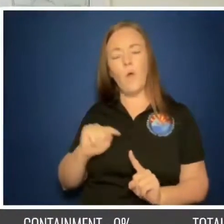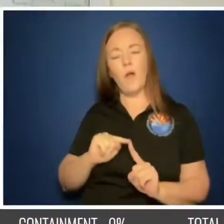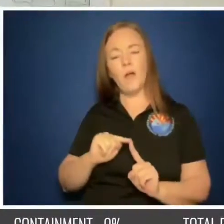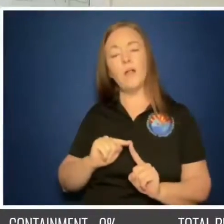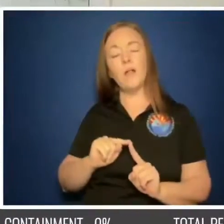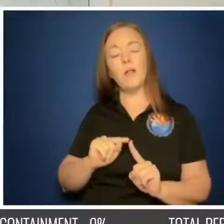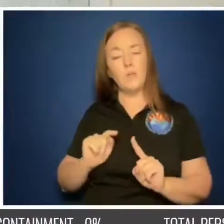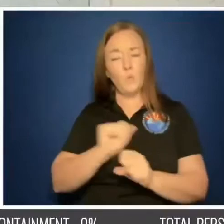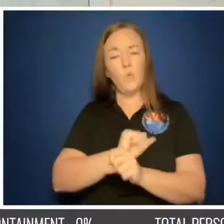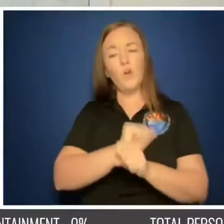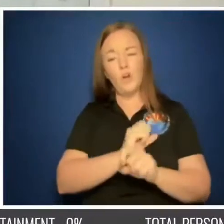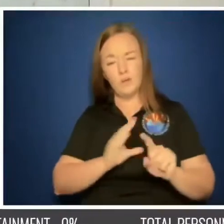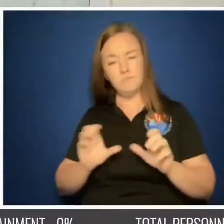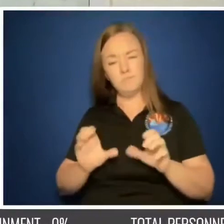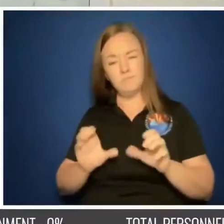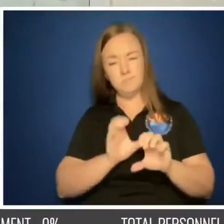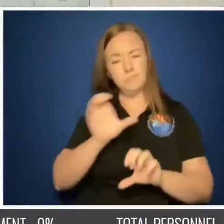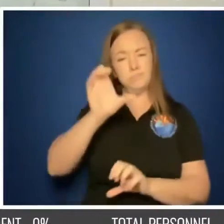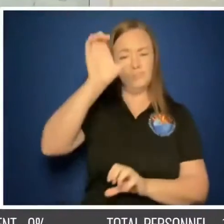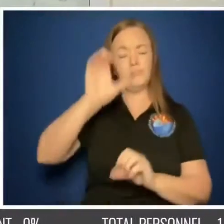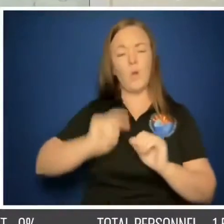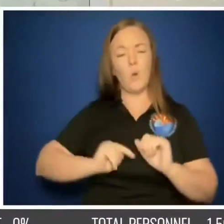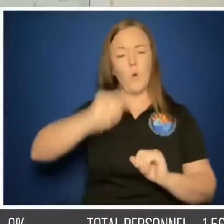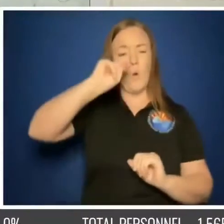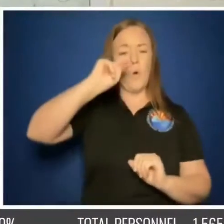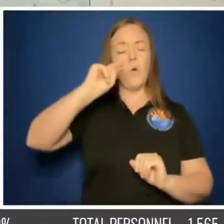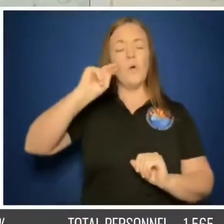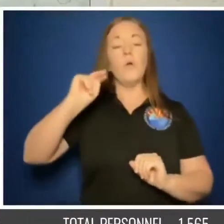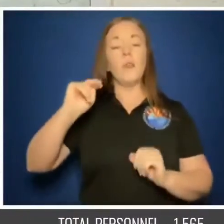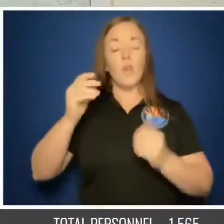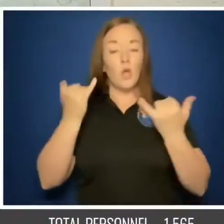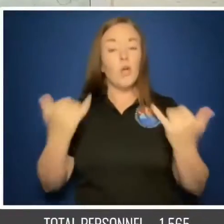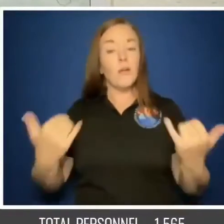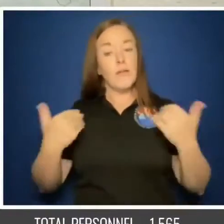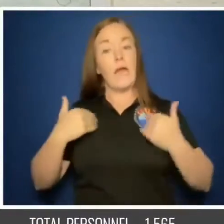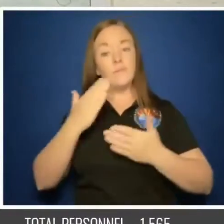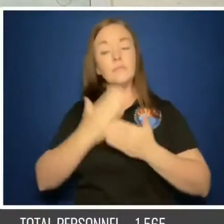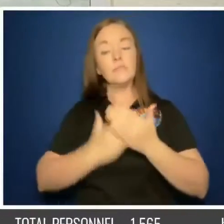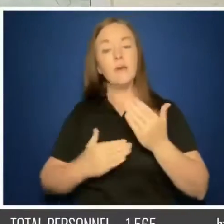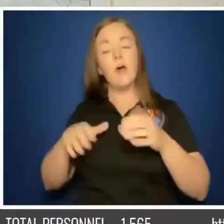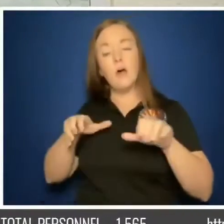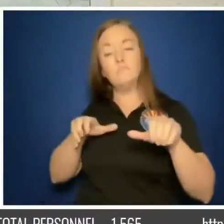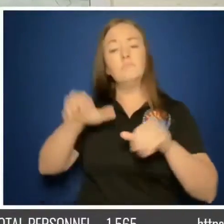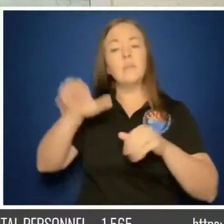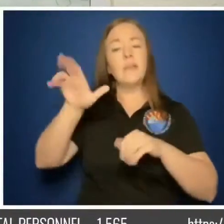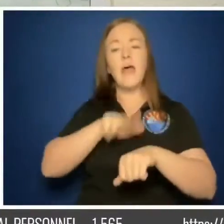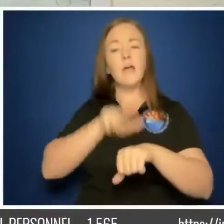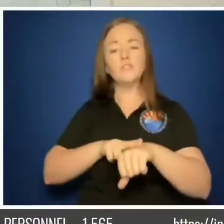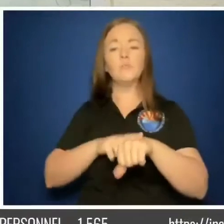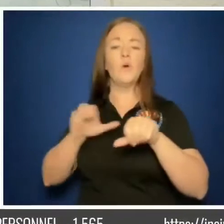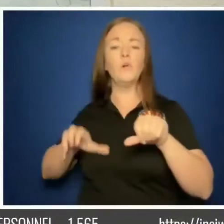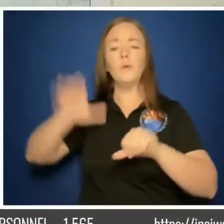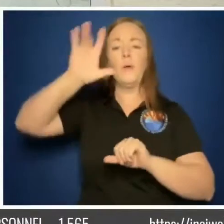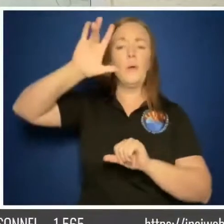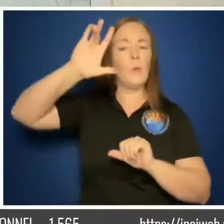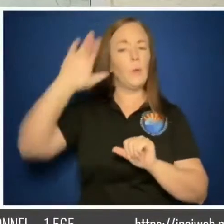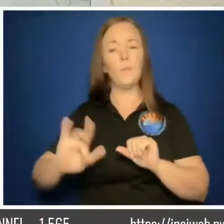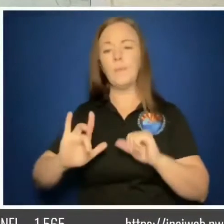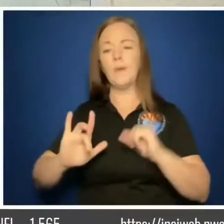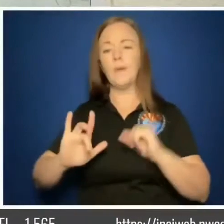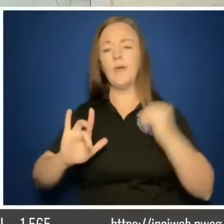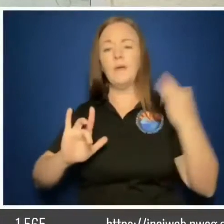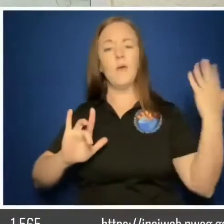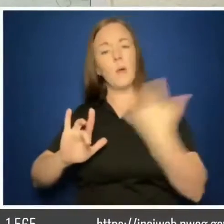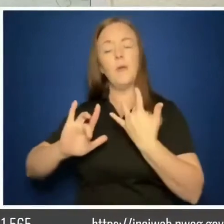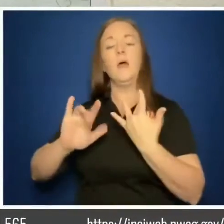connecting existing fuel breaks that currently exist in this general area up towards the north to connect it from the crews coming down from the northern